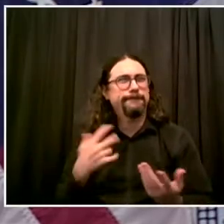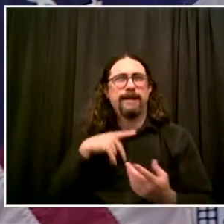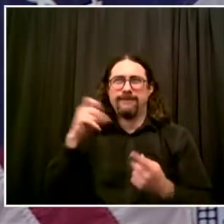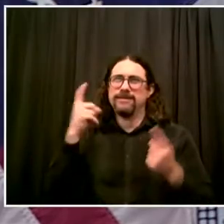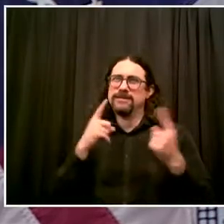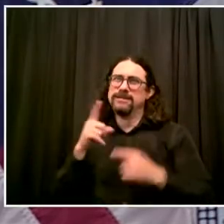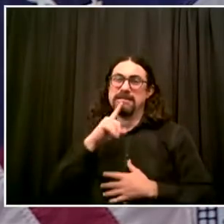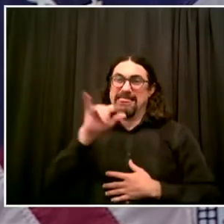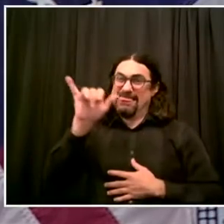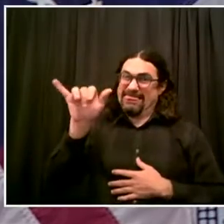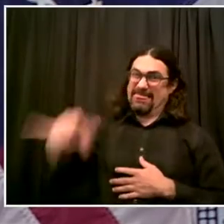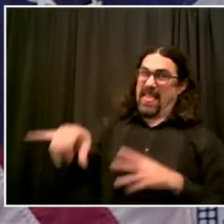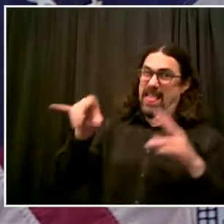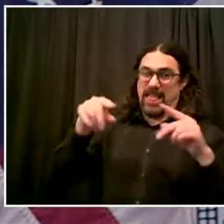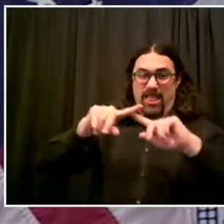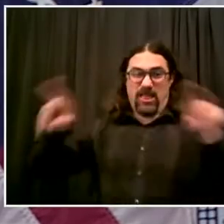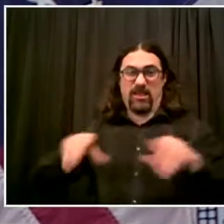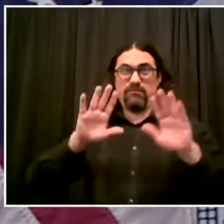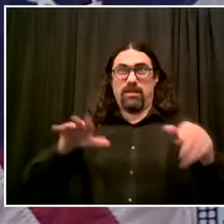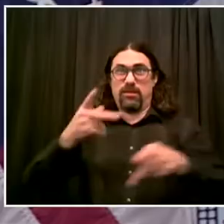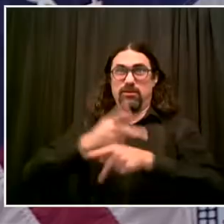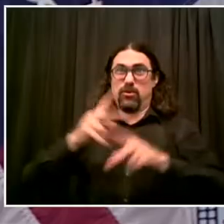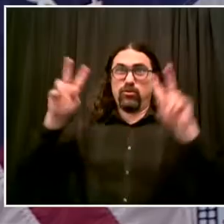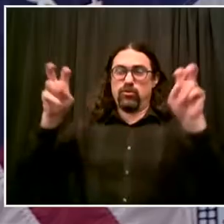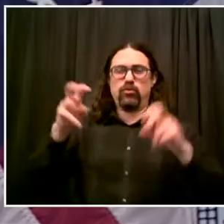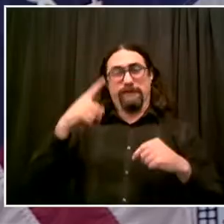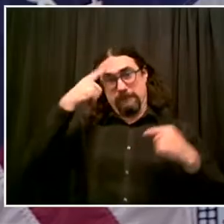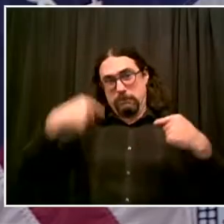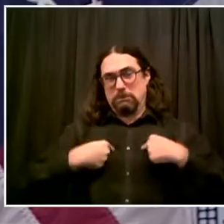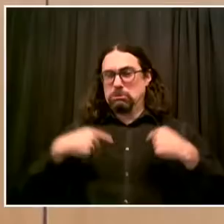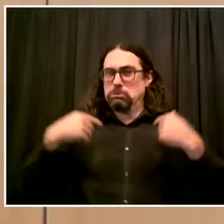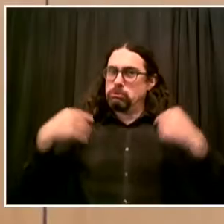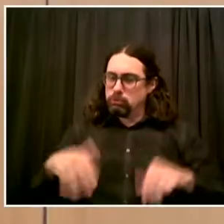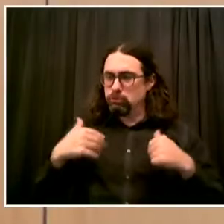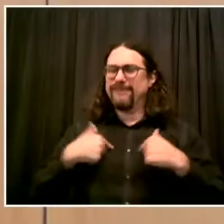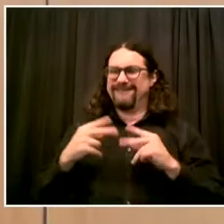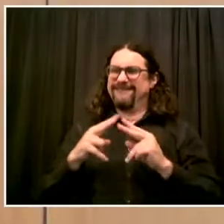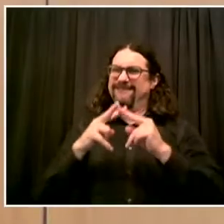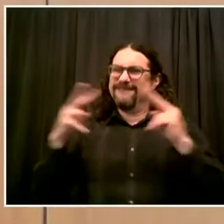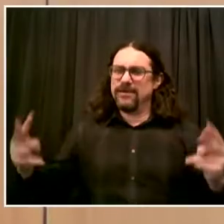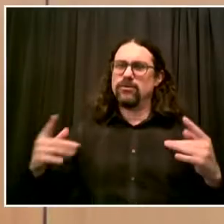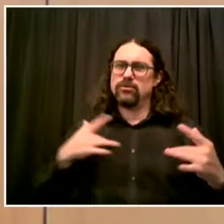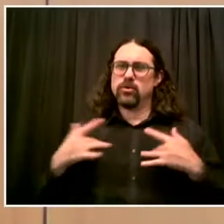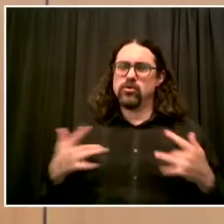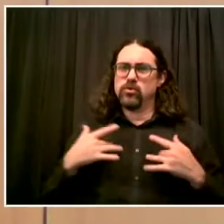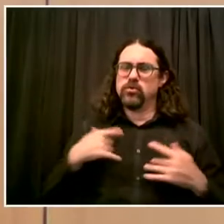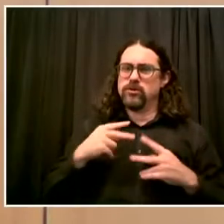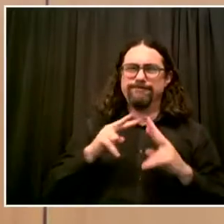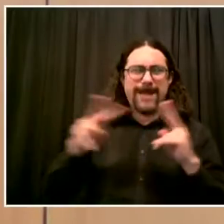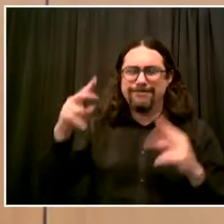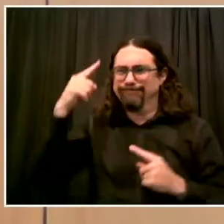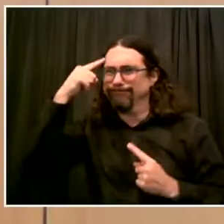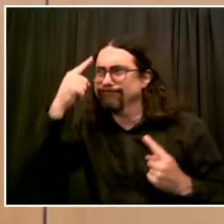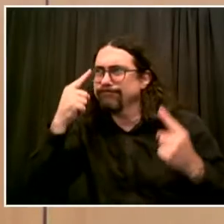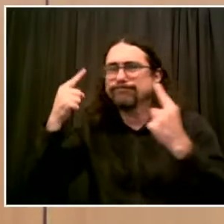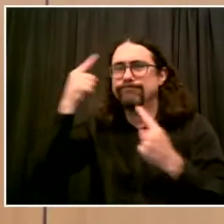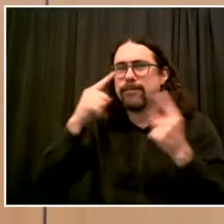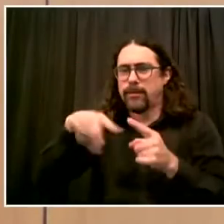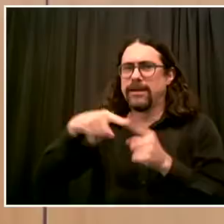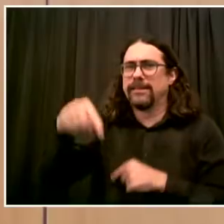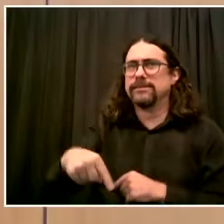Certainly. Thank you, Mr. Mayor. I will echo what you highlighted, that paramount for us